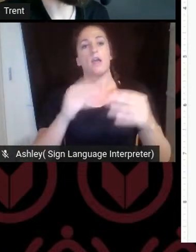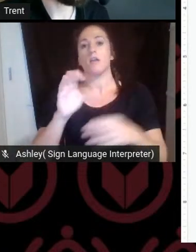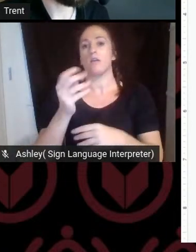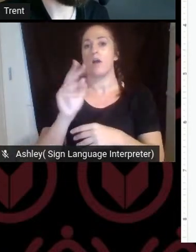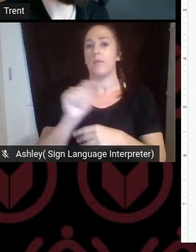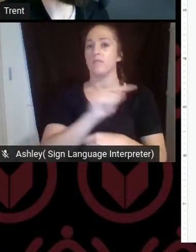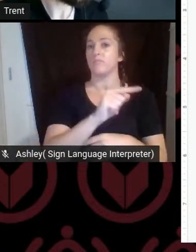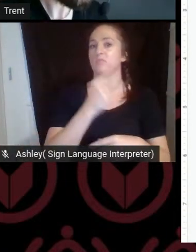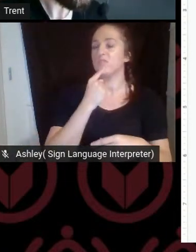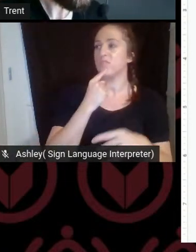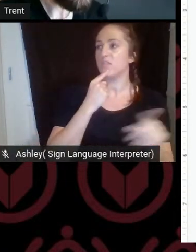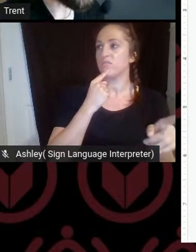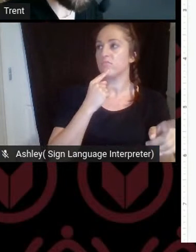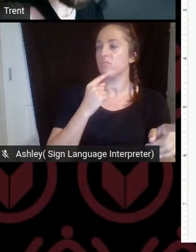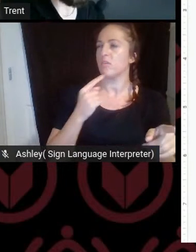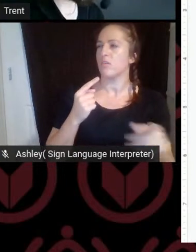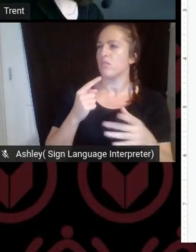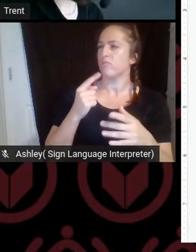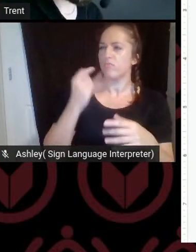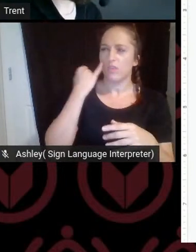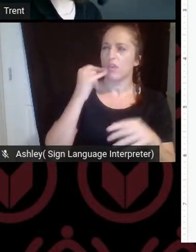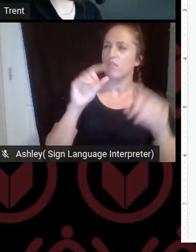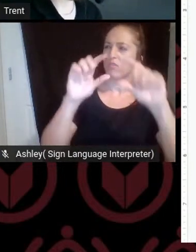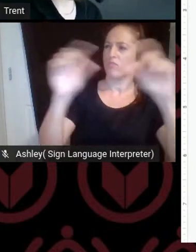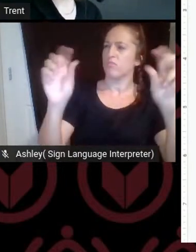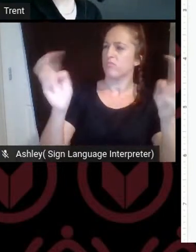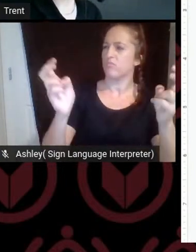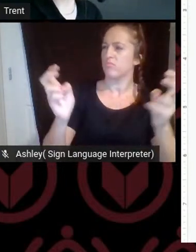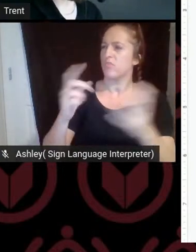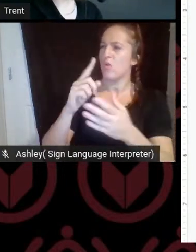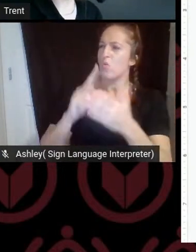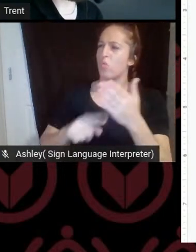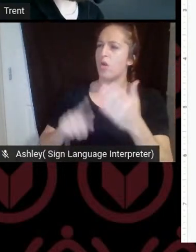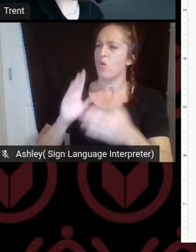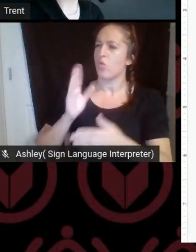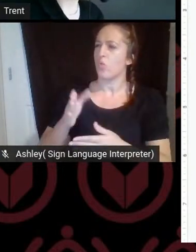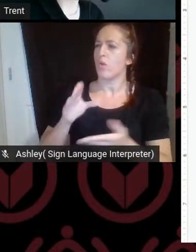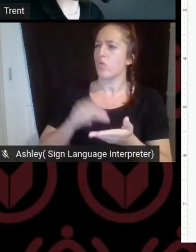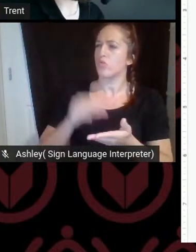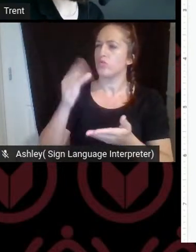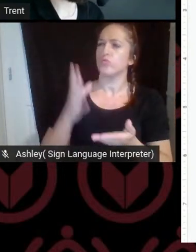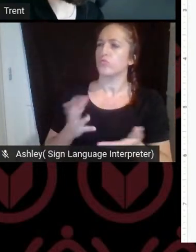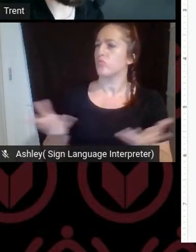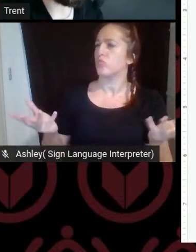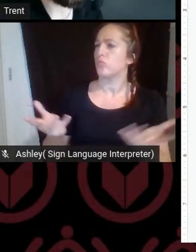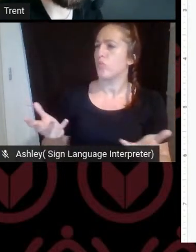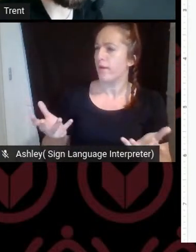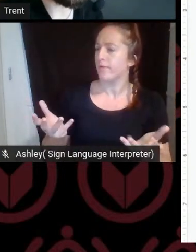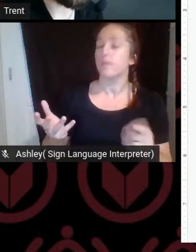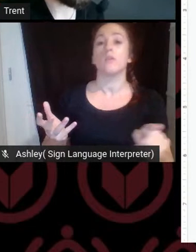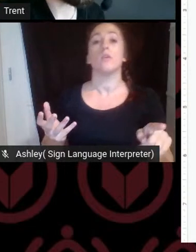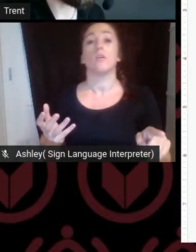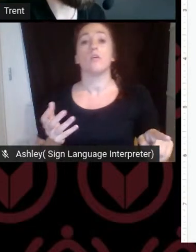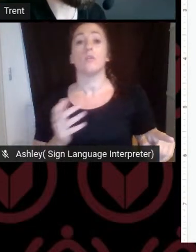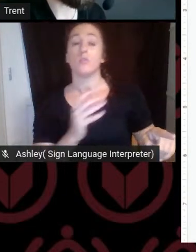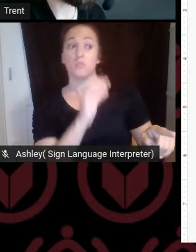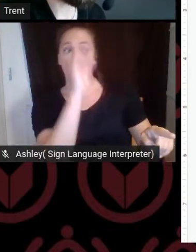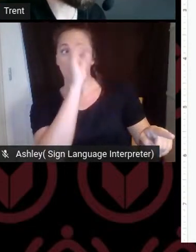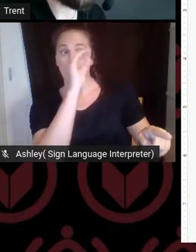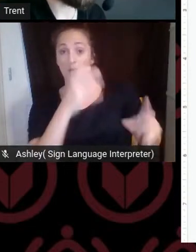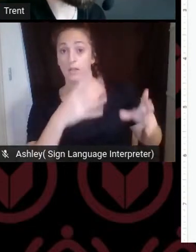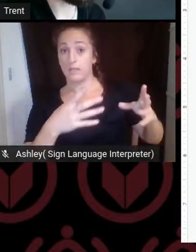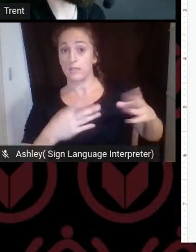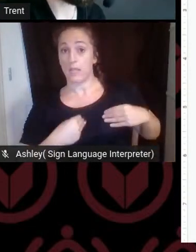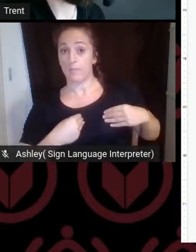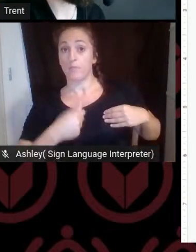learn? So yes, it works for collaborative planning, the ability to accept or reject suggestions, but